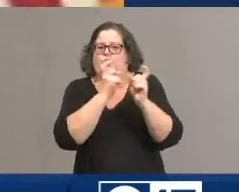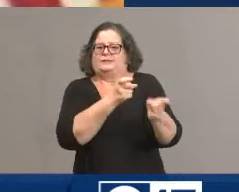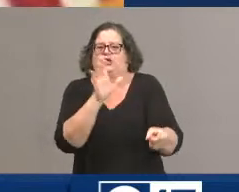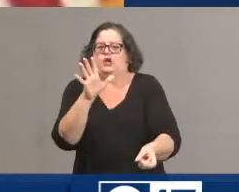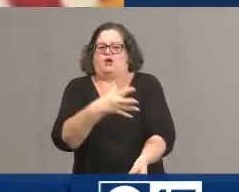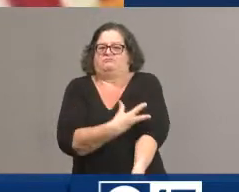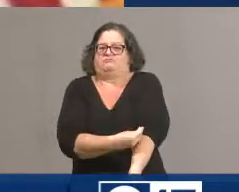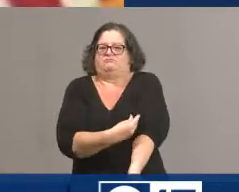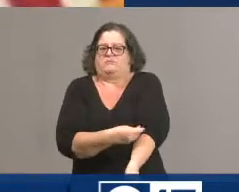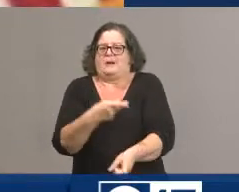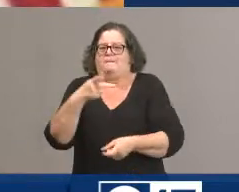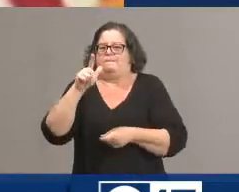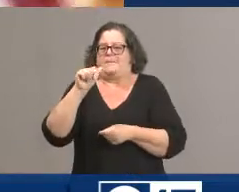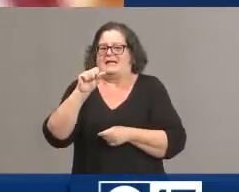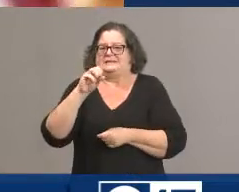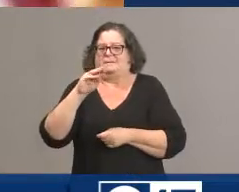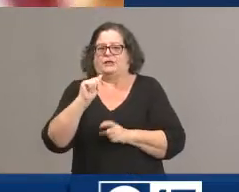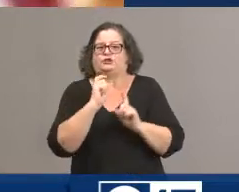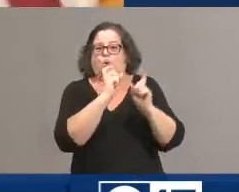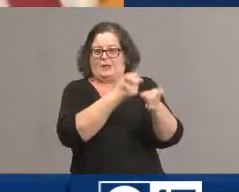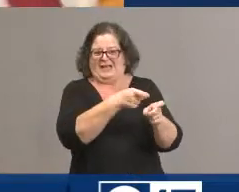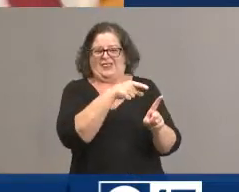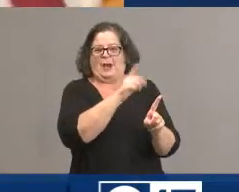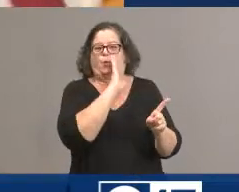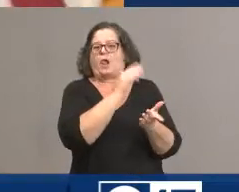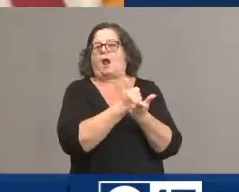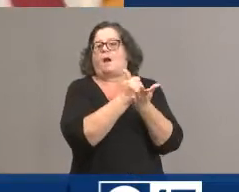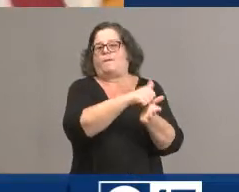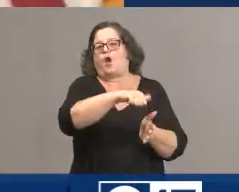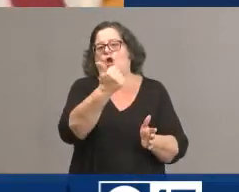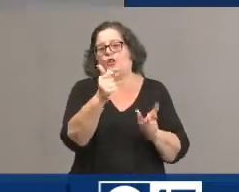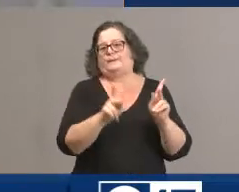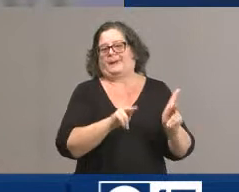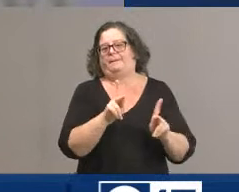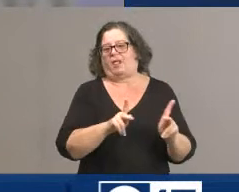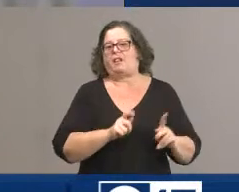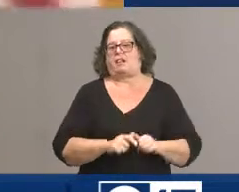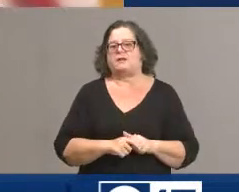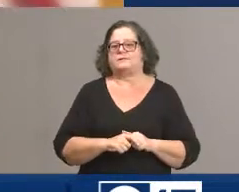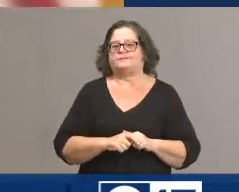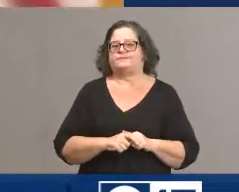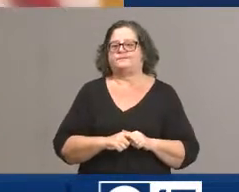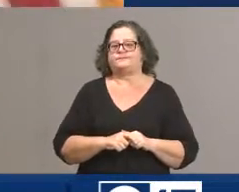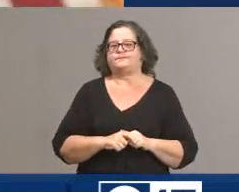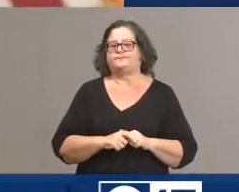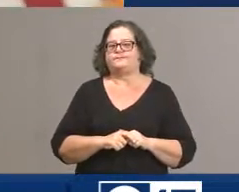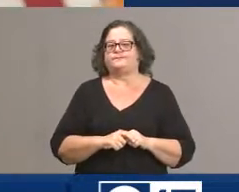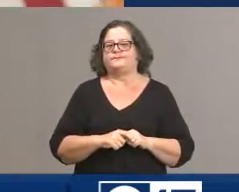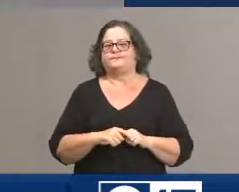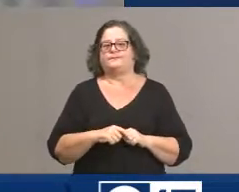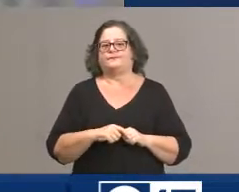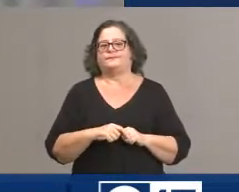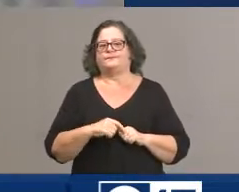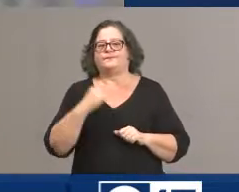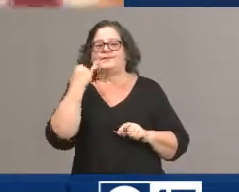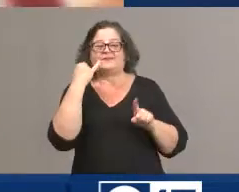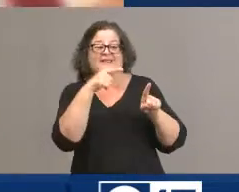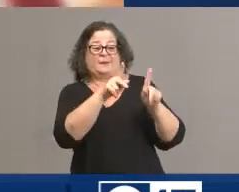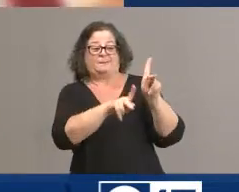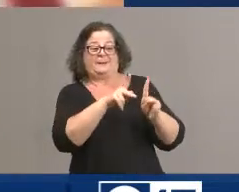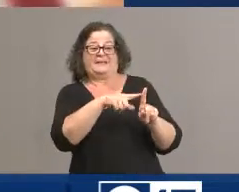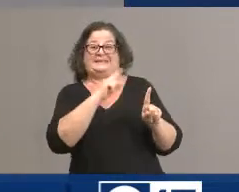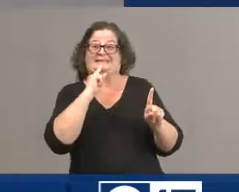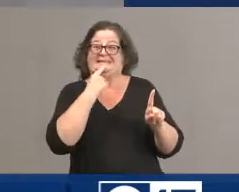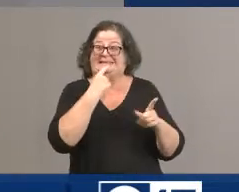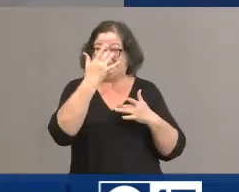that would be then given to patients who are having either severe or at high risk for having severe disease. So we're asking